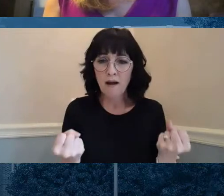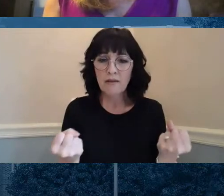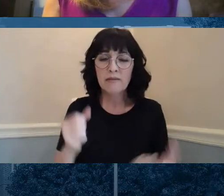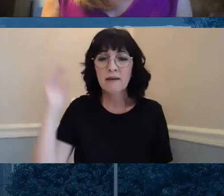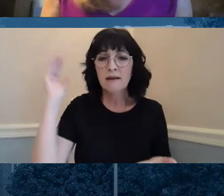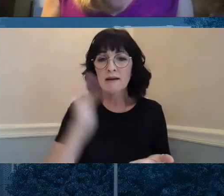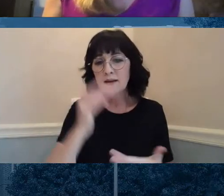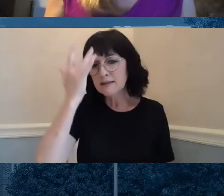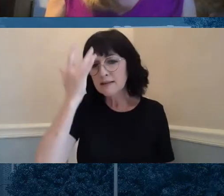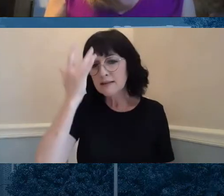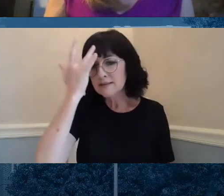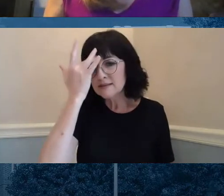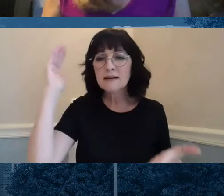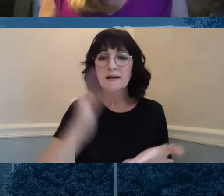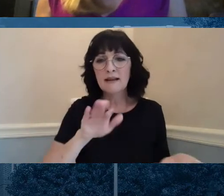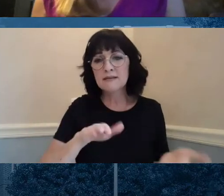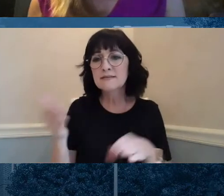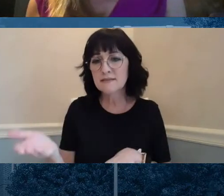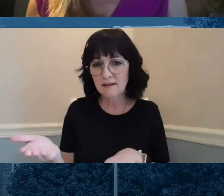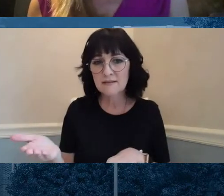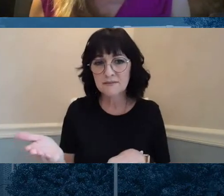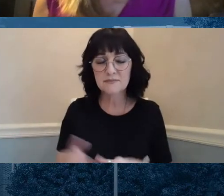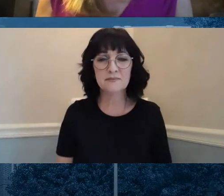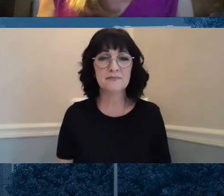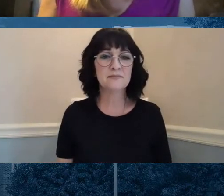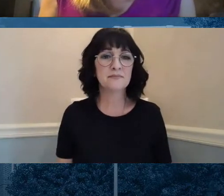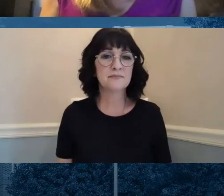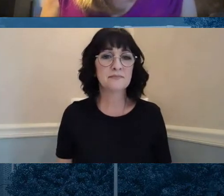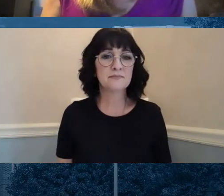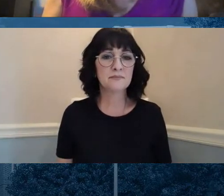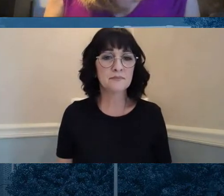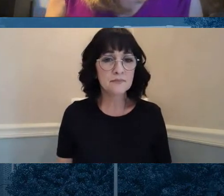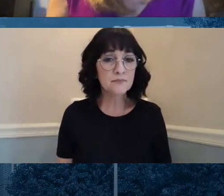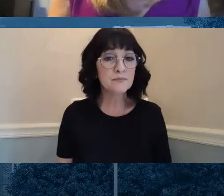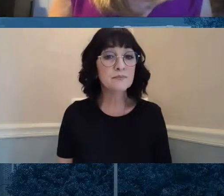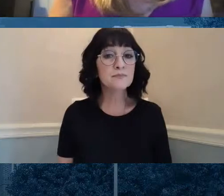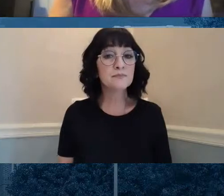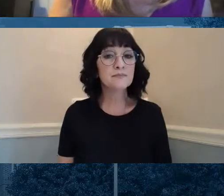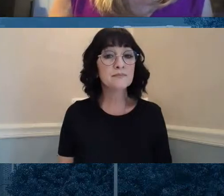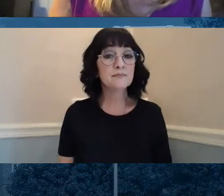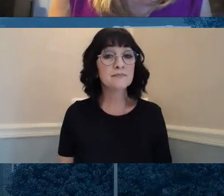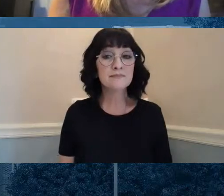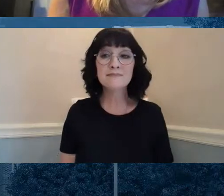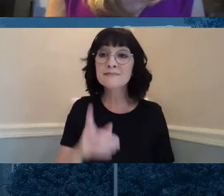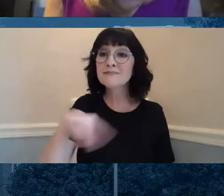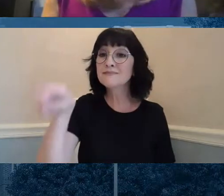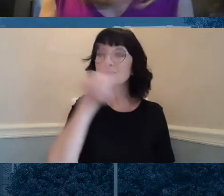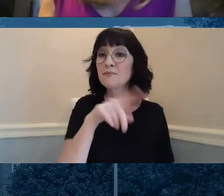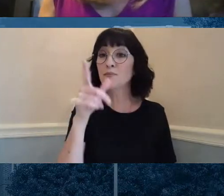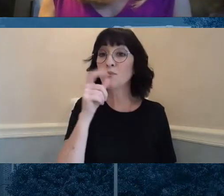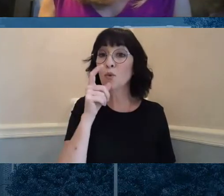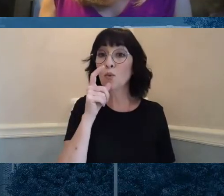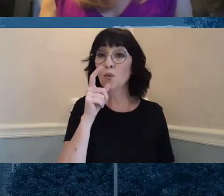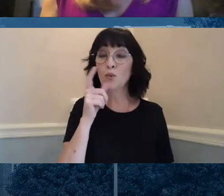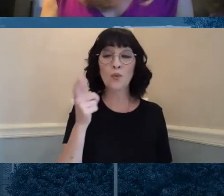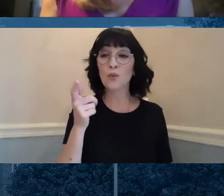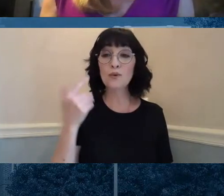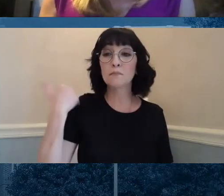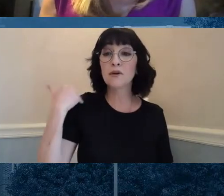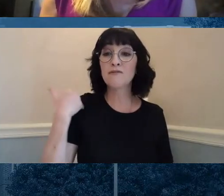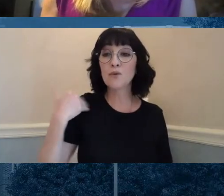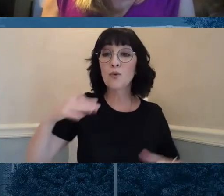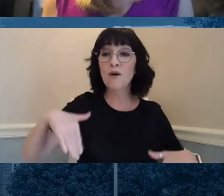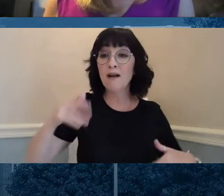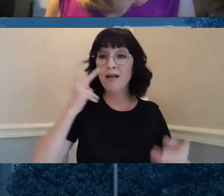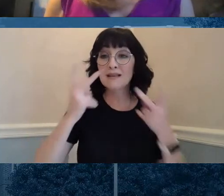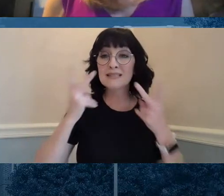state. So for those who are new to watching our weekly